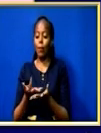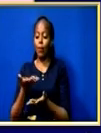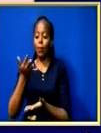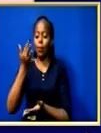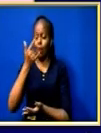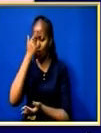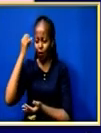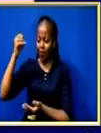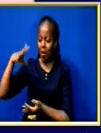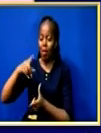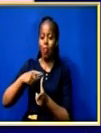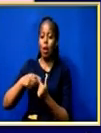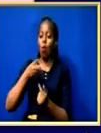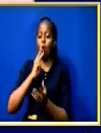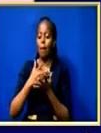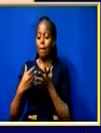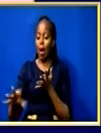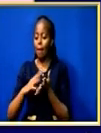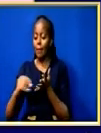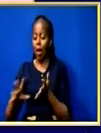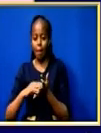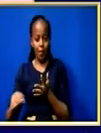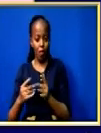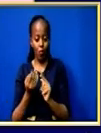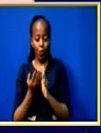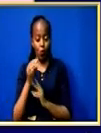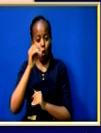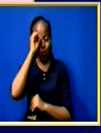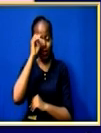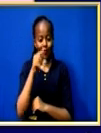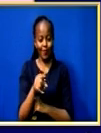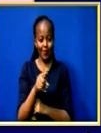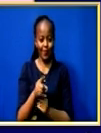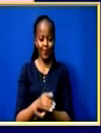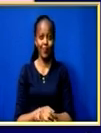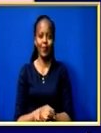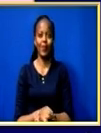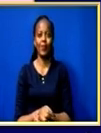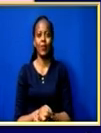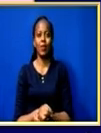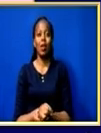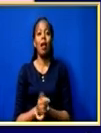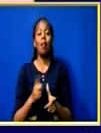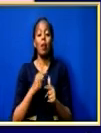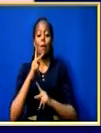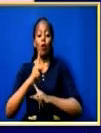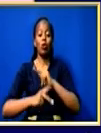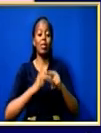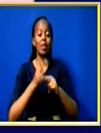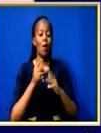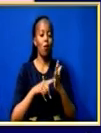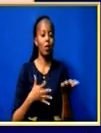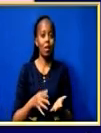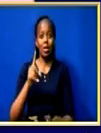The excess water in the plant evaporates through those holes. Okay. Okay. And this process is known